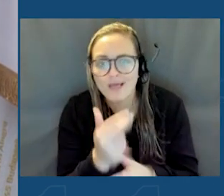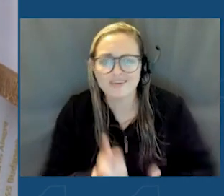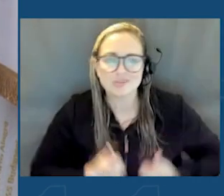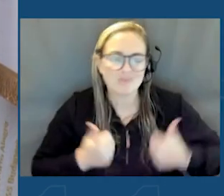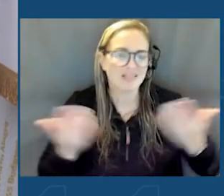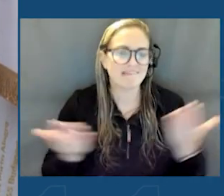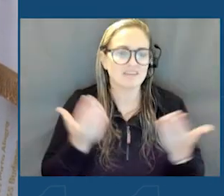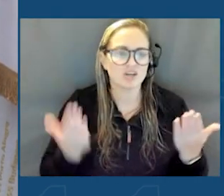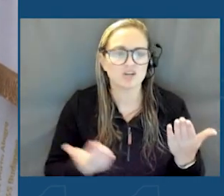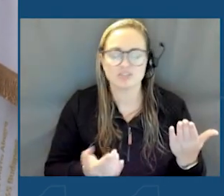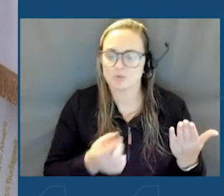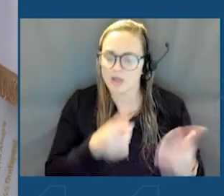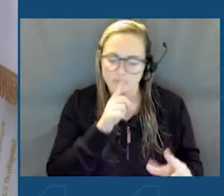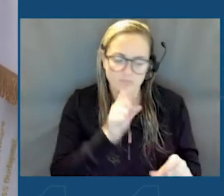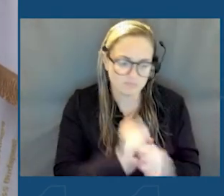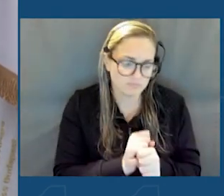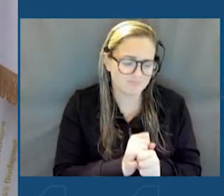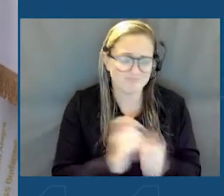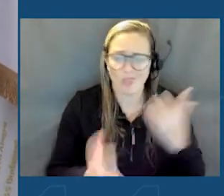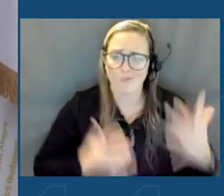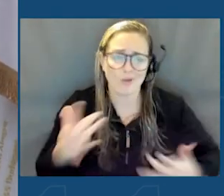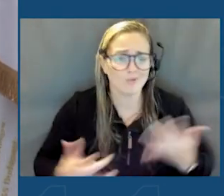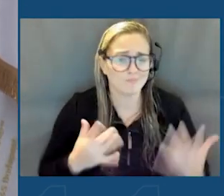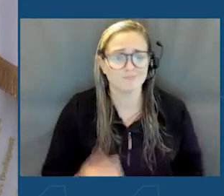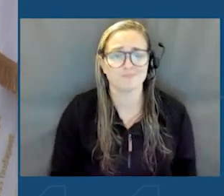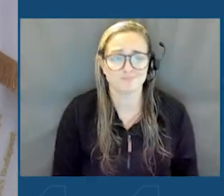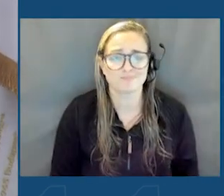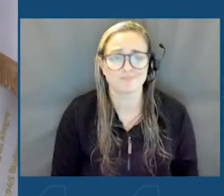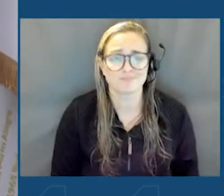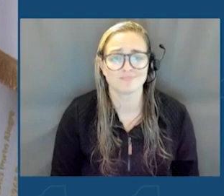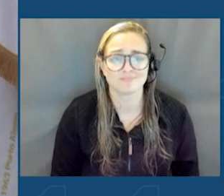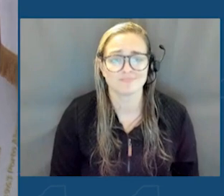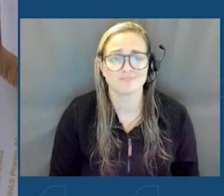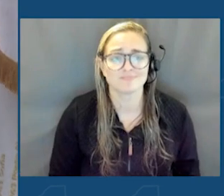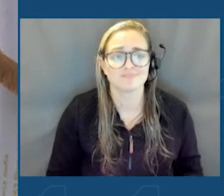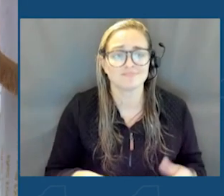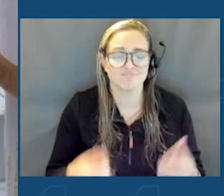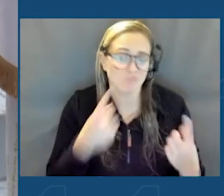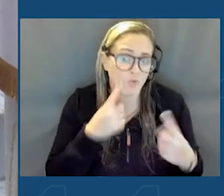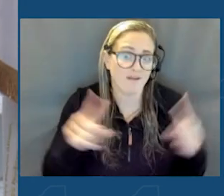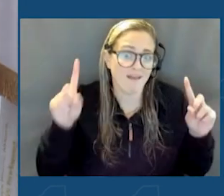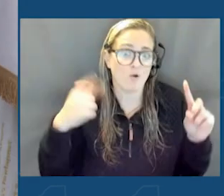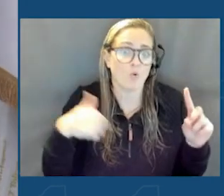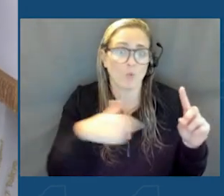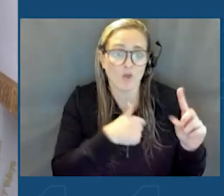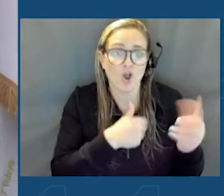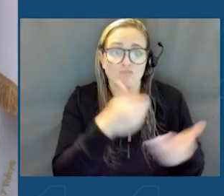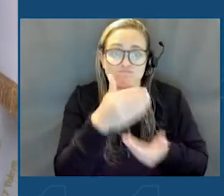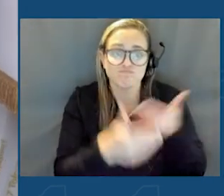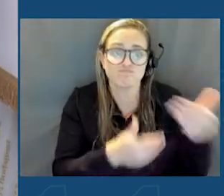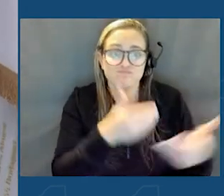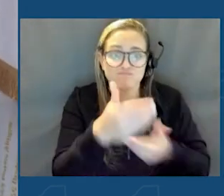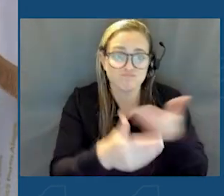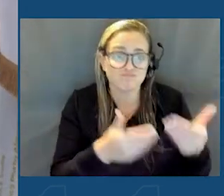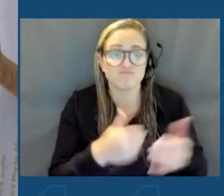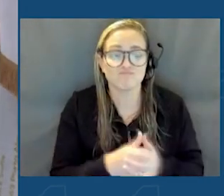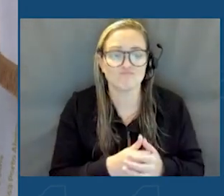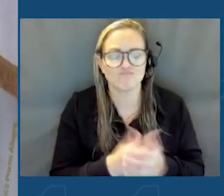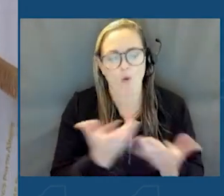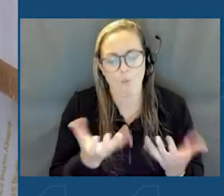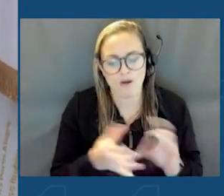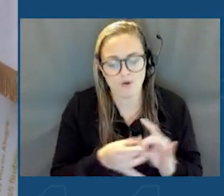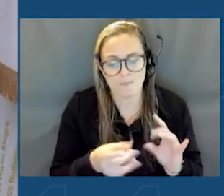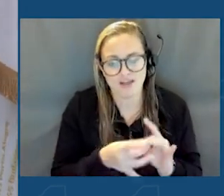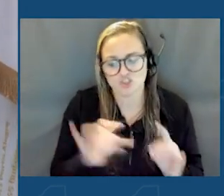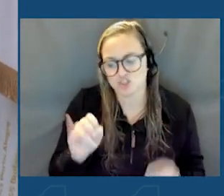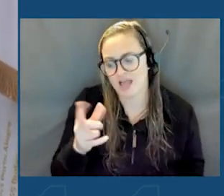am absolutely thrilled to be able to announce that we are making progress at this milestone. I also wanted to mention Ashley